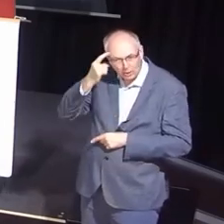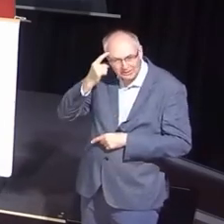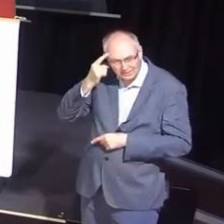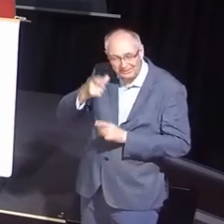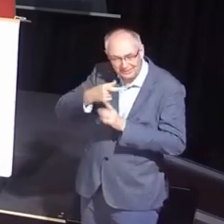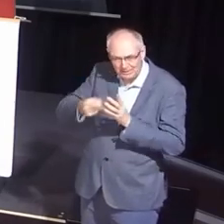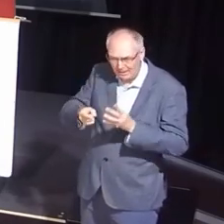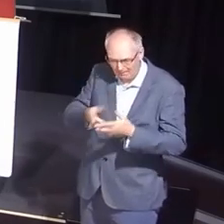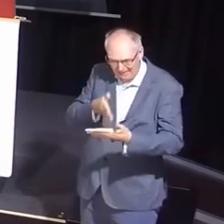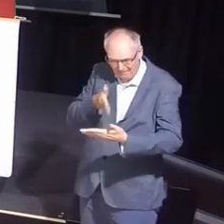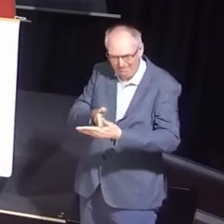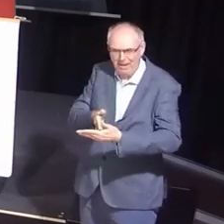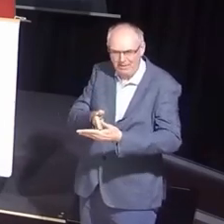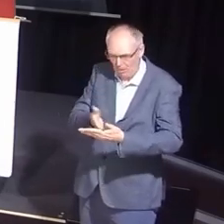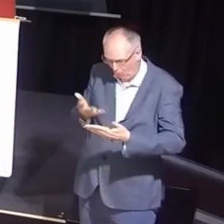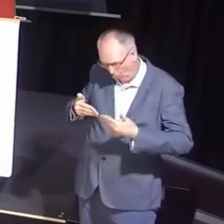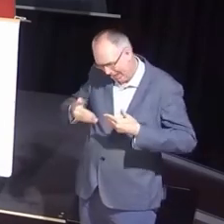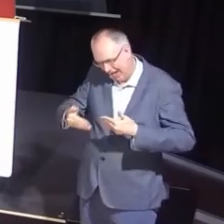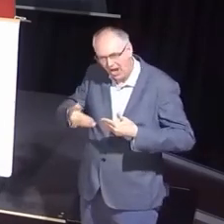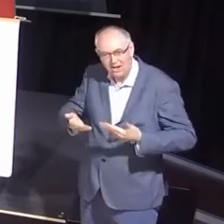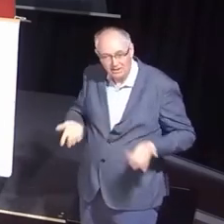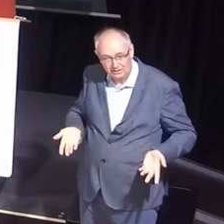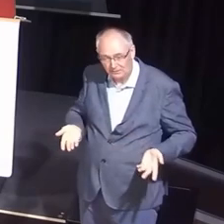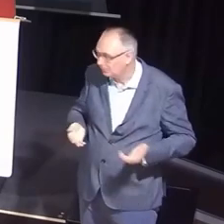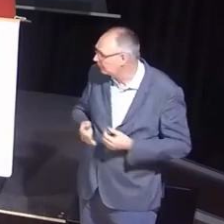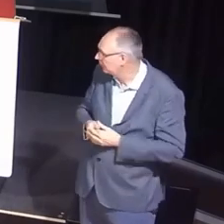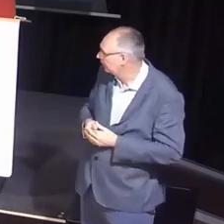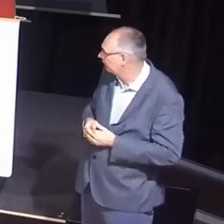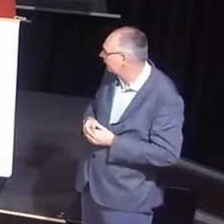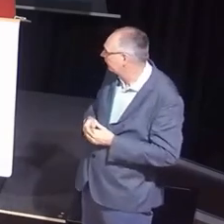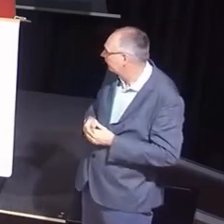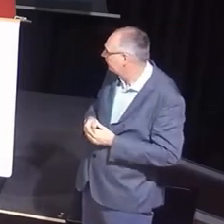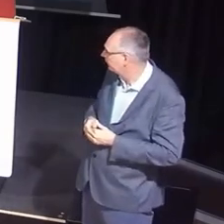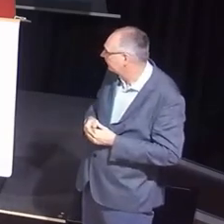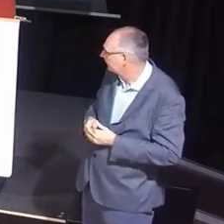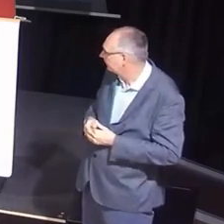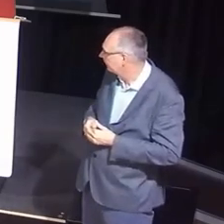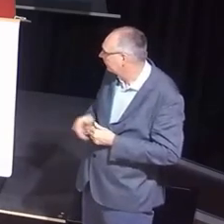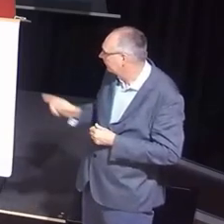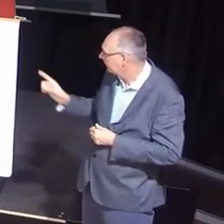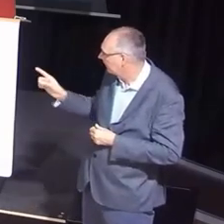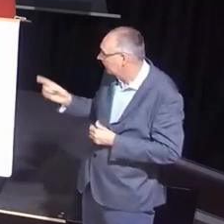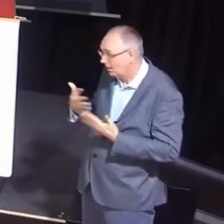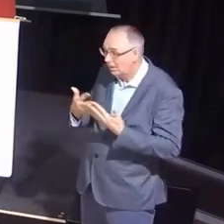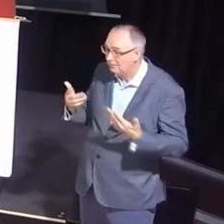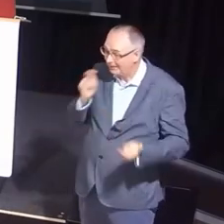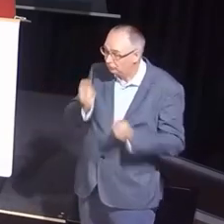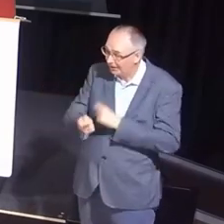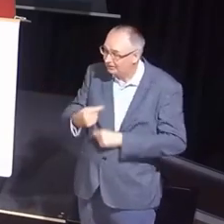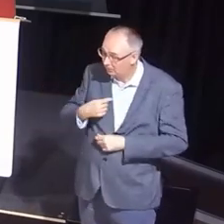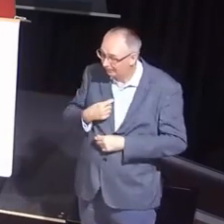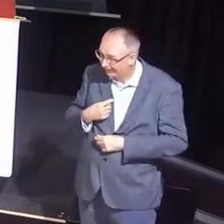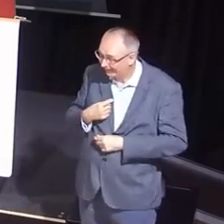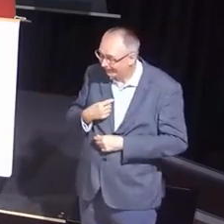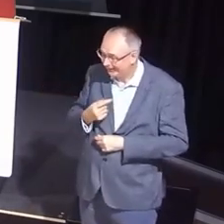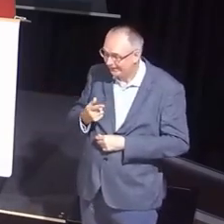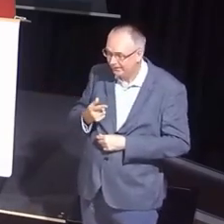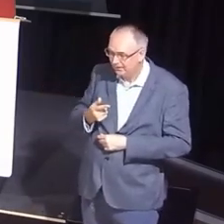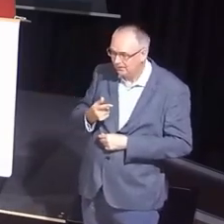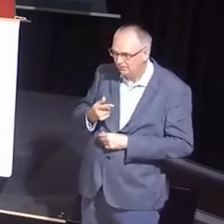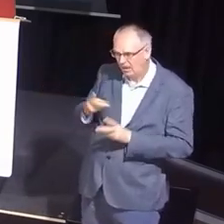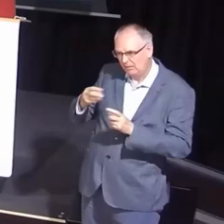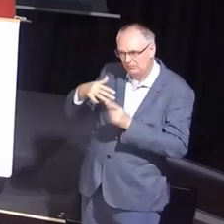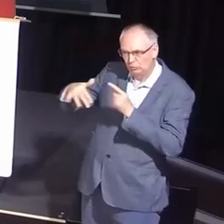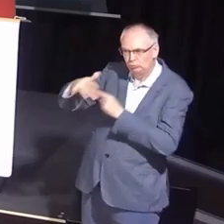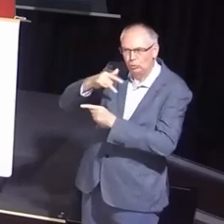point where they never want to go back? Jamie? This is one of the major changes for me was about how I thought about myself. So this is where the social model comes